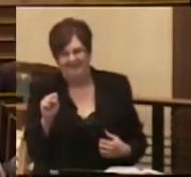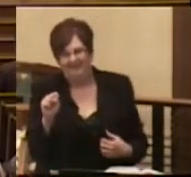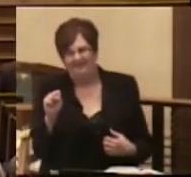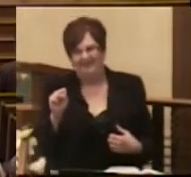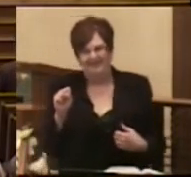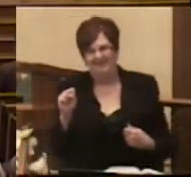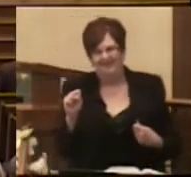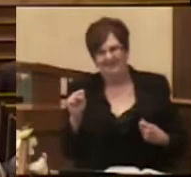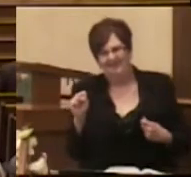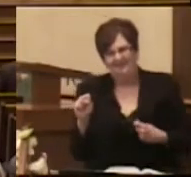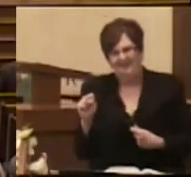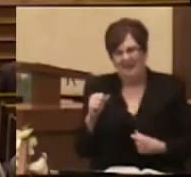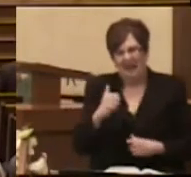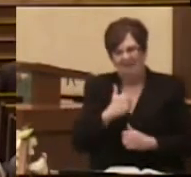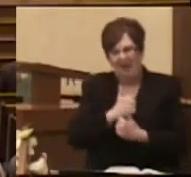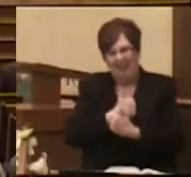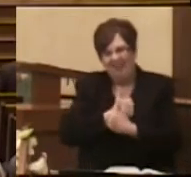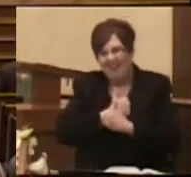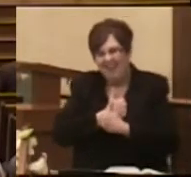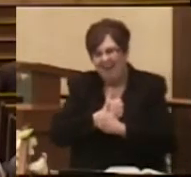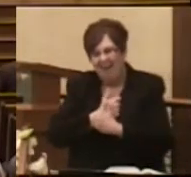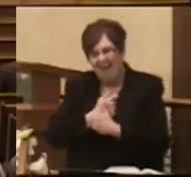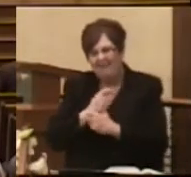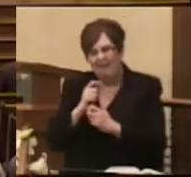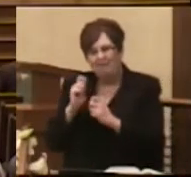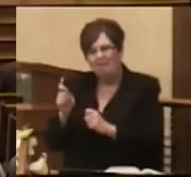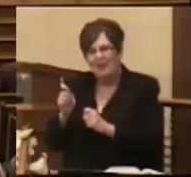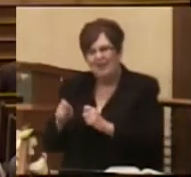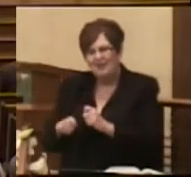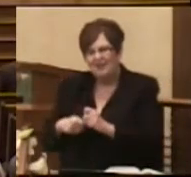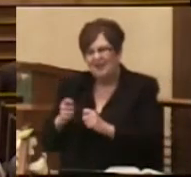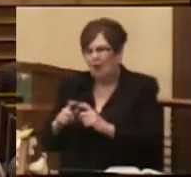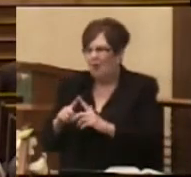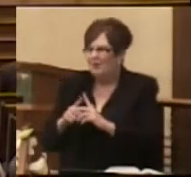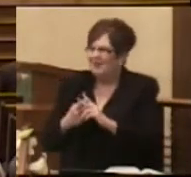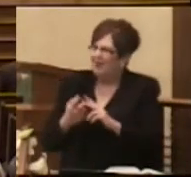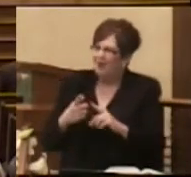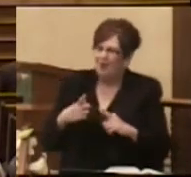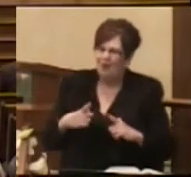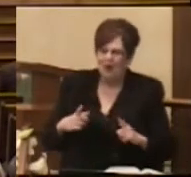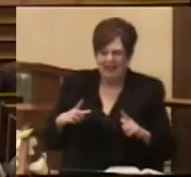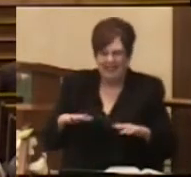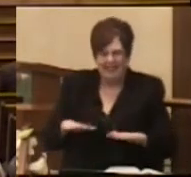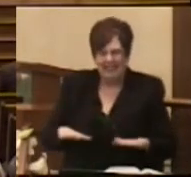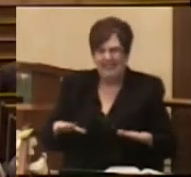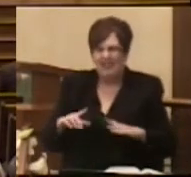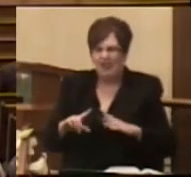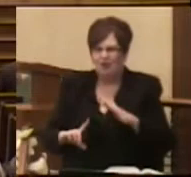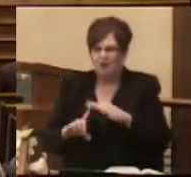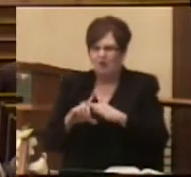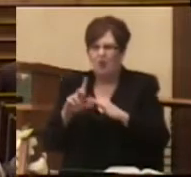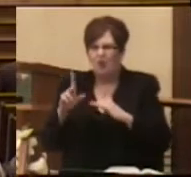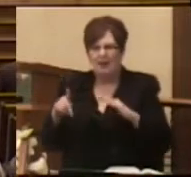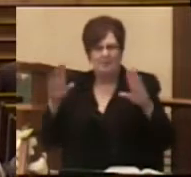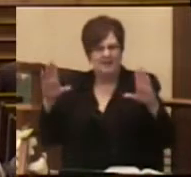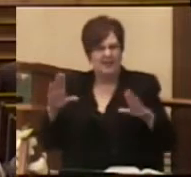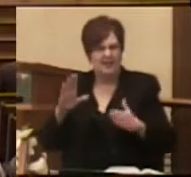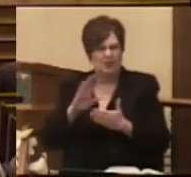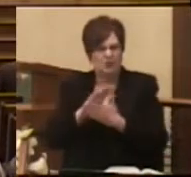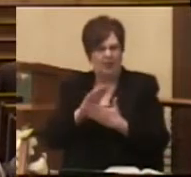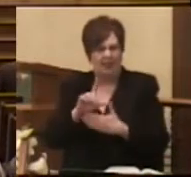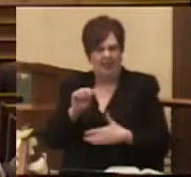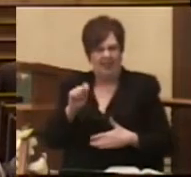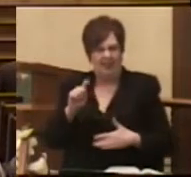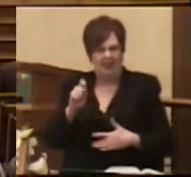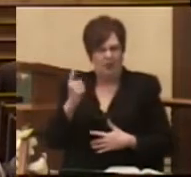You know, my love of fishing started really early when I was a kid. I showed up for Sunday school late one day, and my